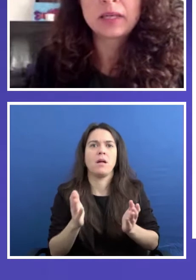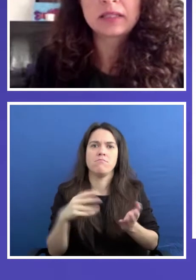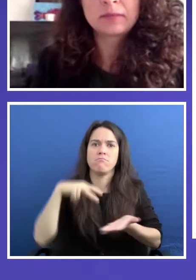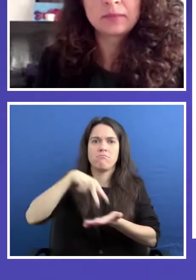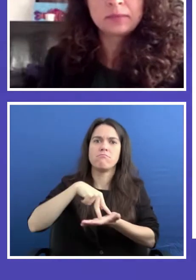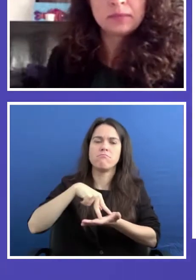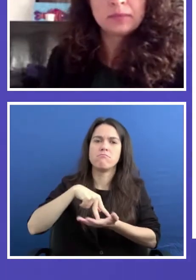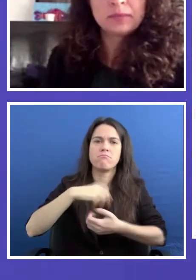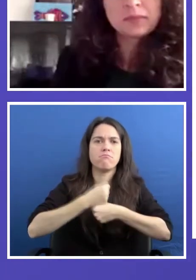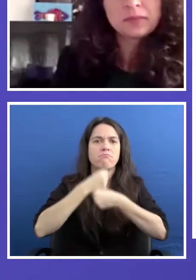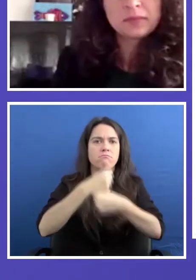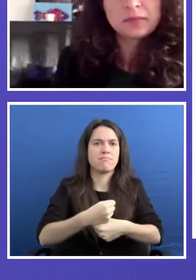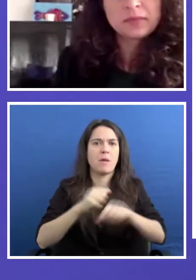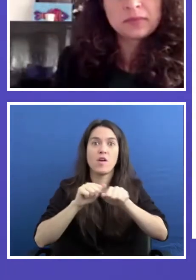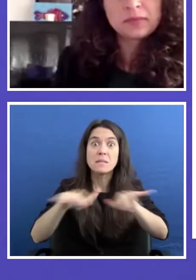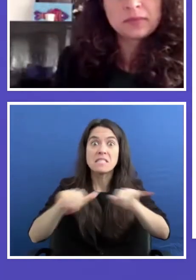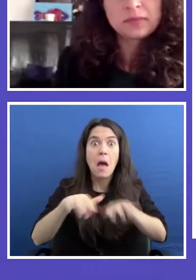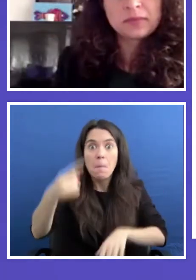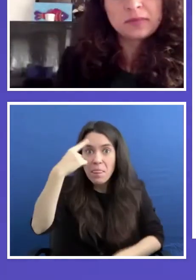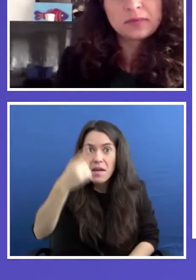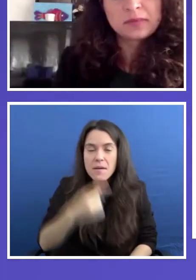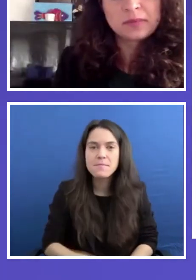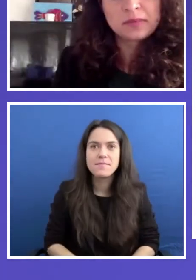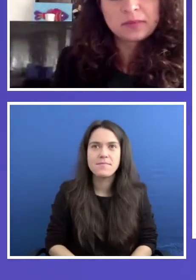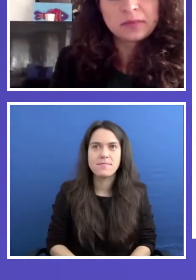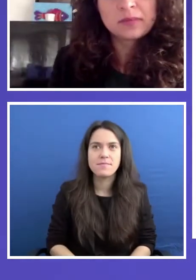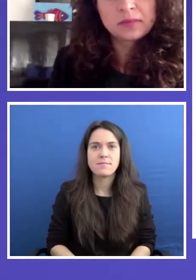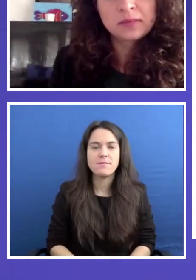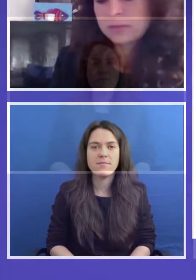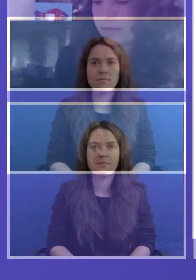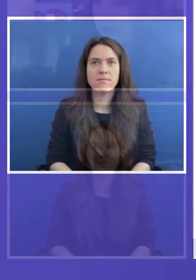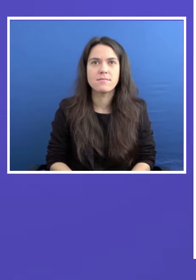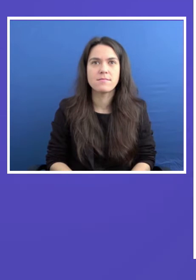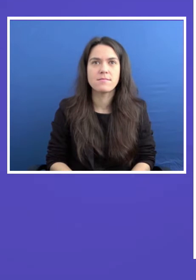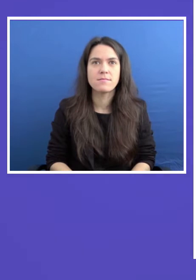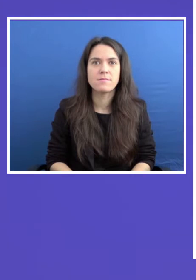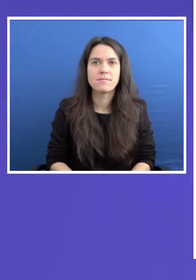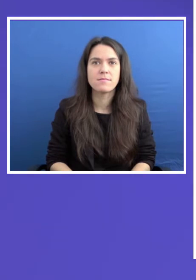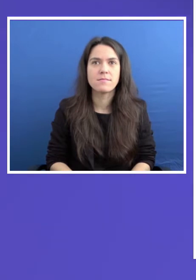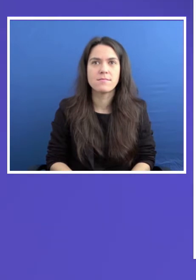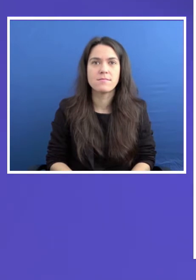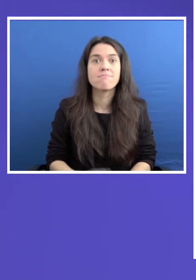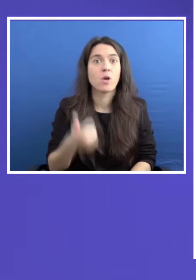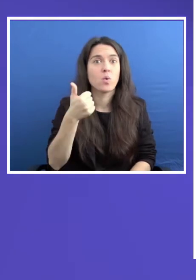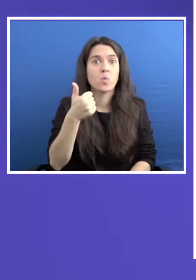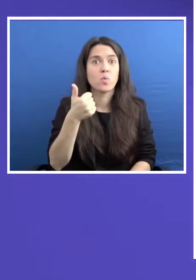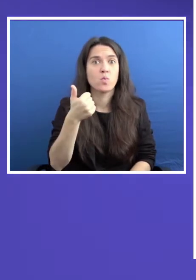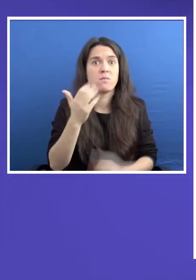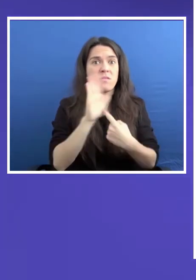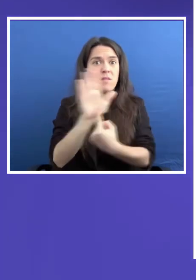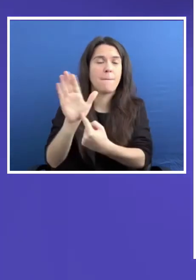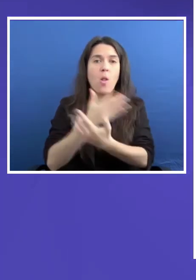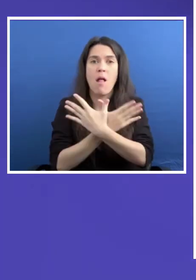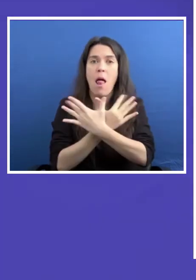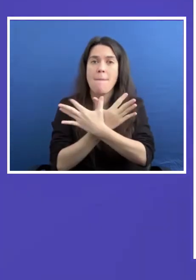media space? We have a good example of quotas in politics in Albania, which has been